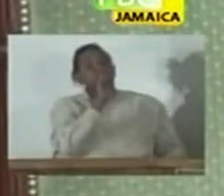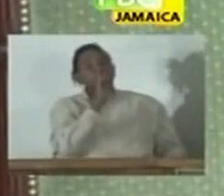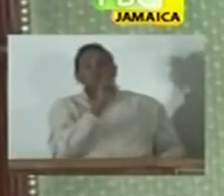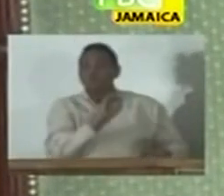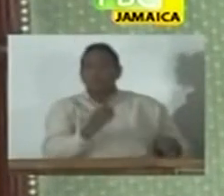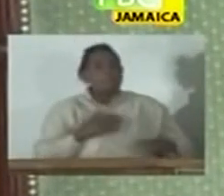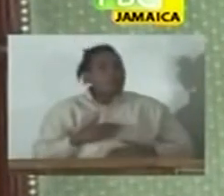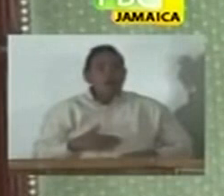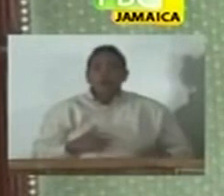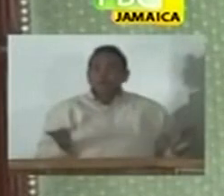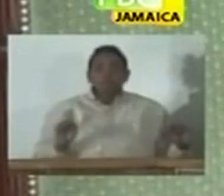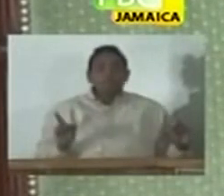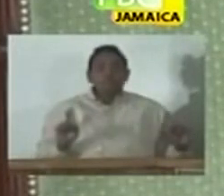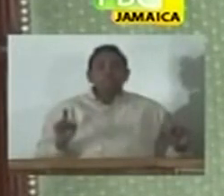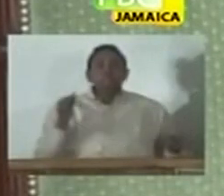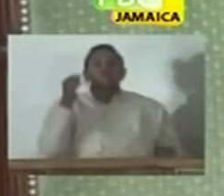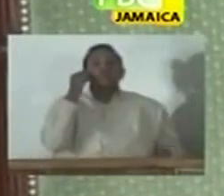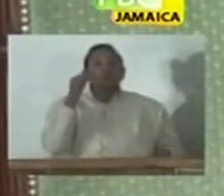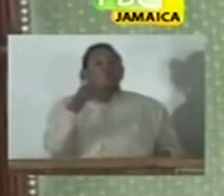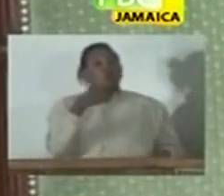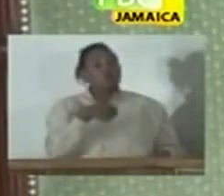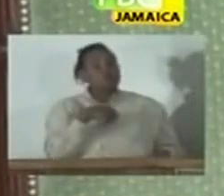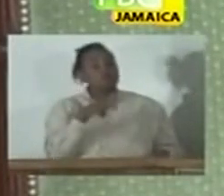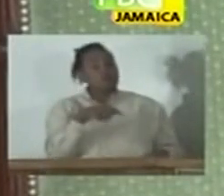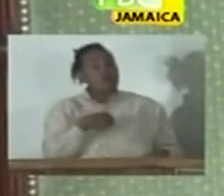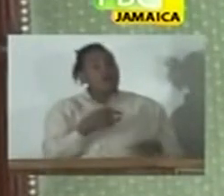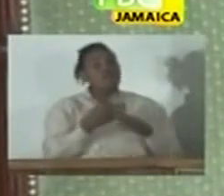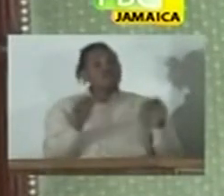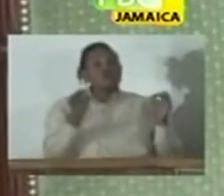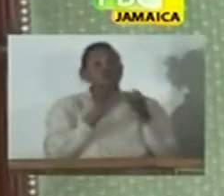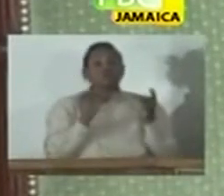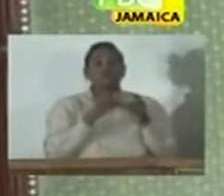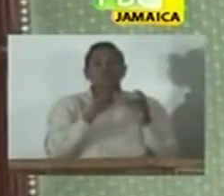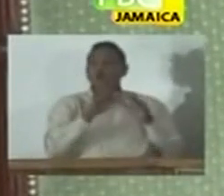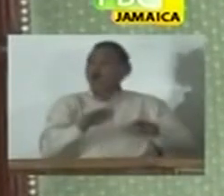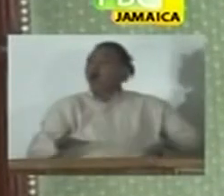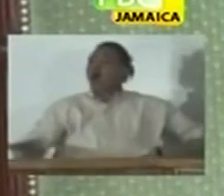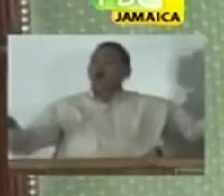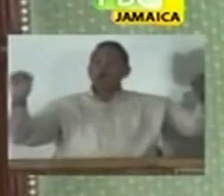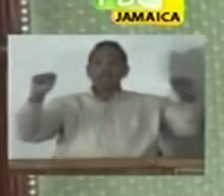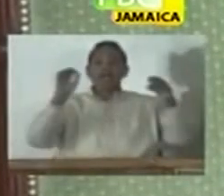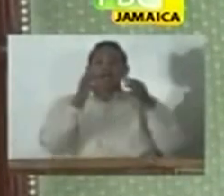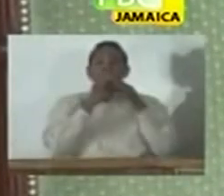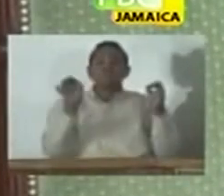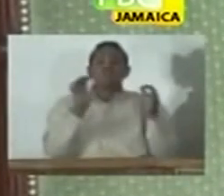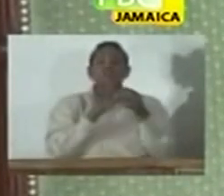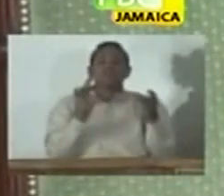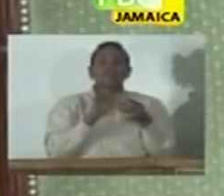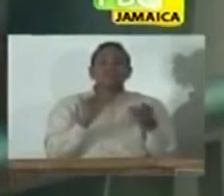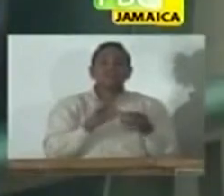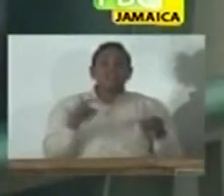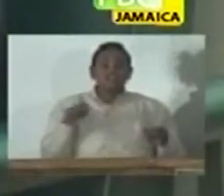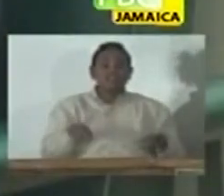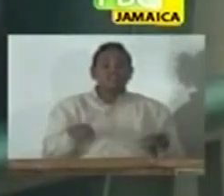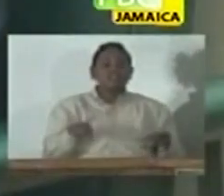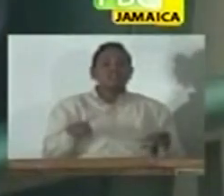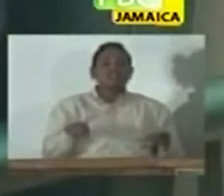speech. It sounds good. I have freedom of speech. Yes, you have freedom of speech within the terms and